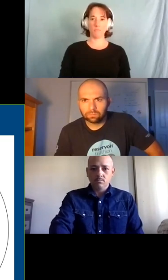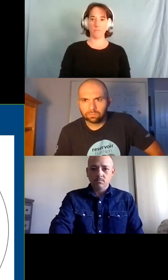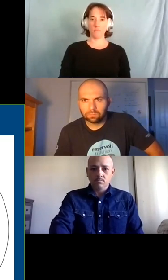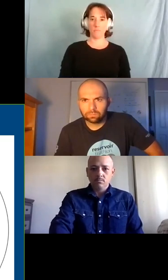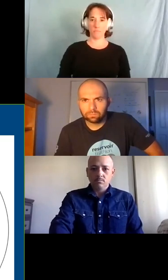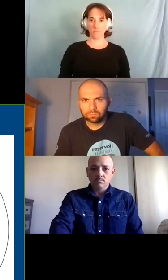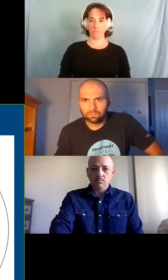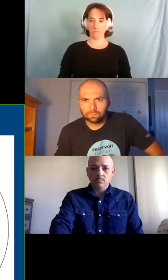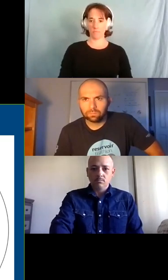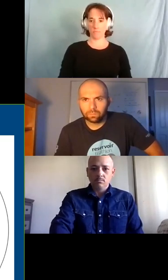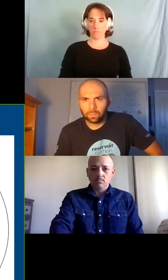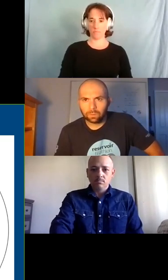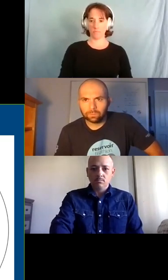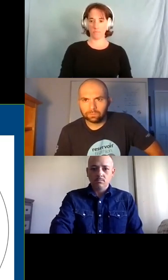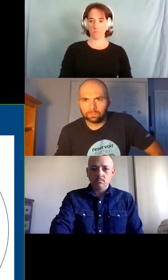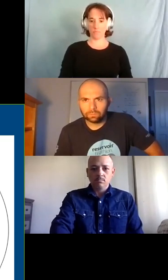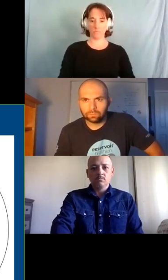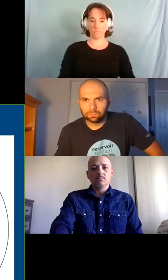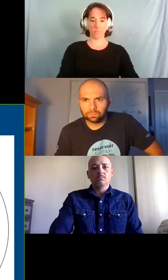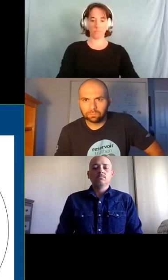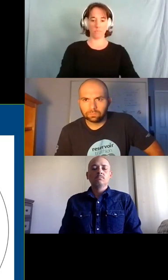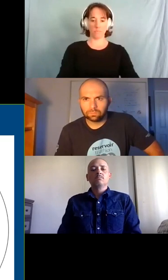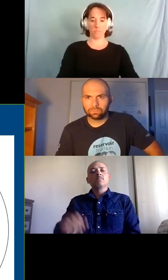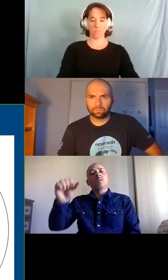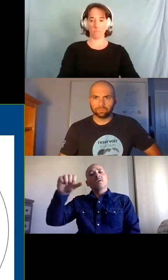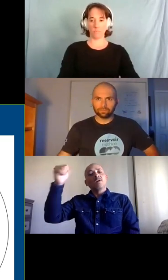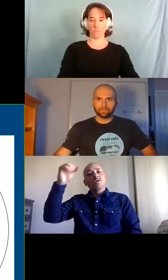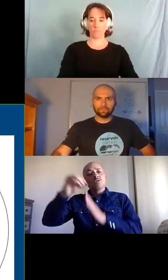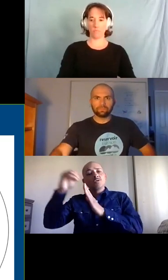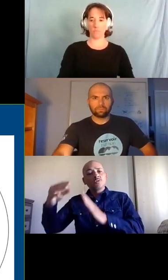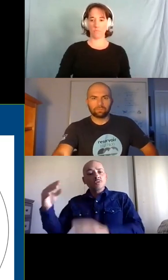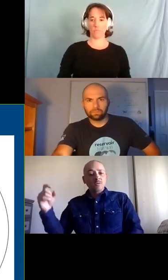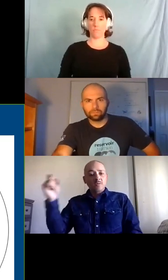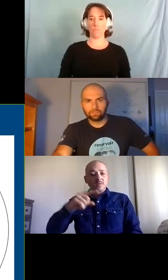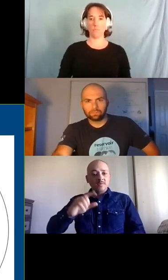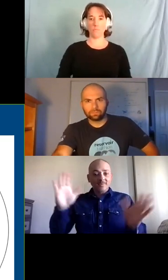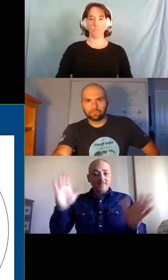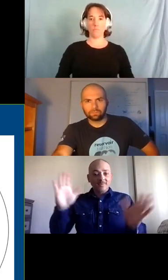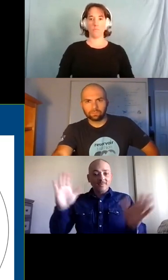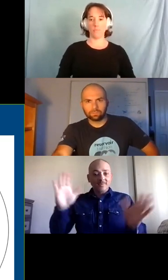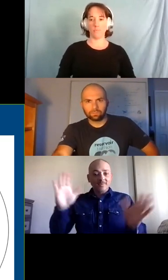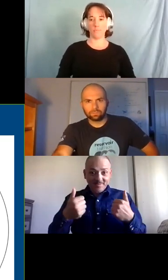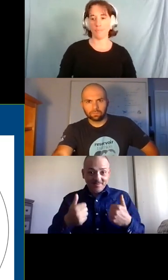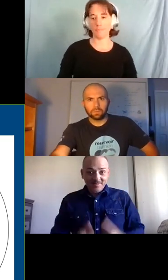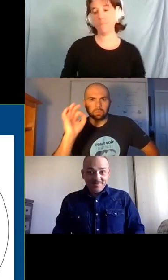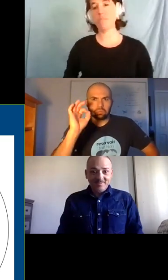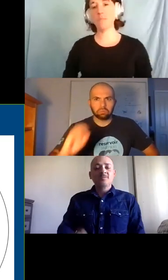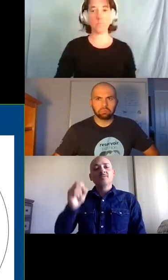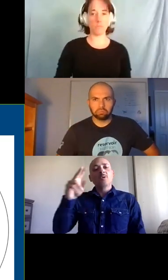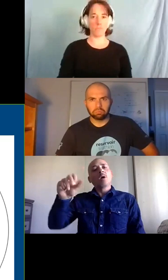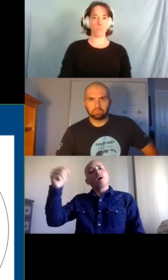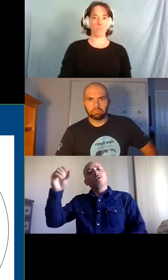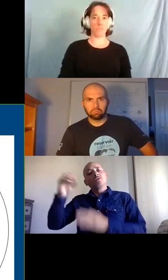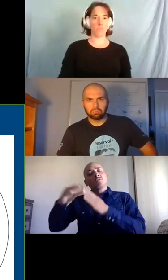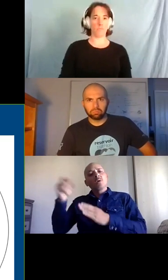Okay, let's then go to the next. I have a question. Yep. So what is unsupervised